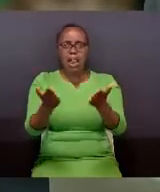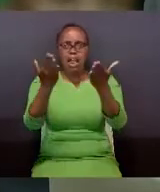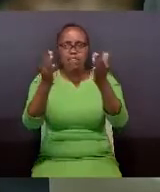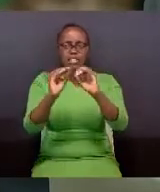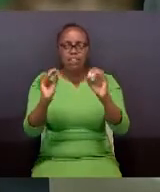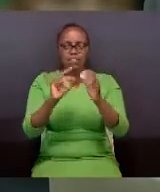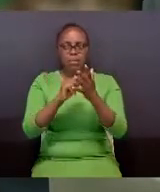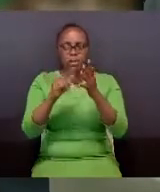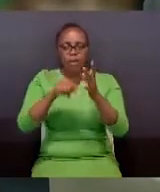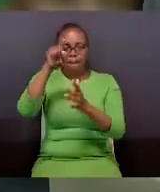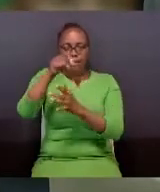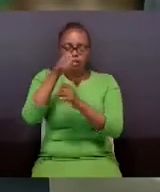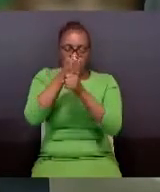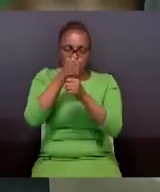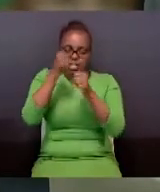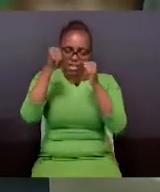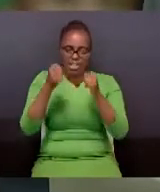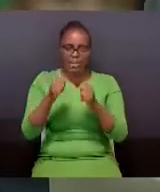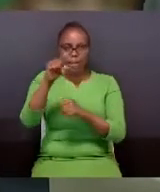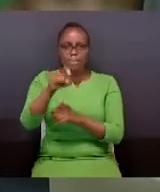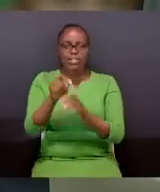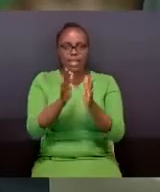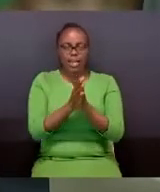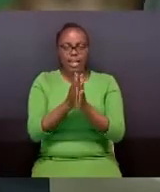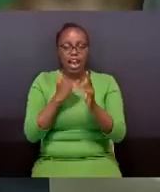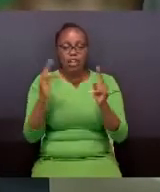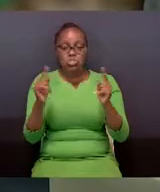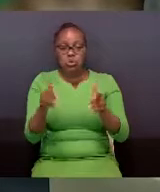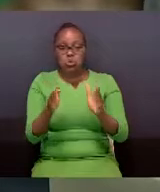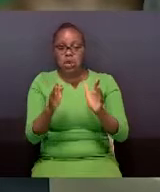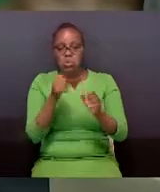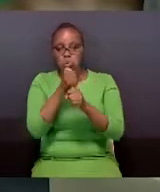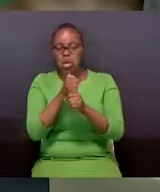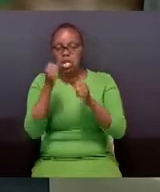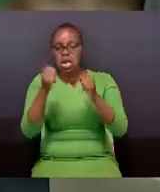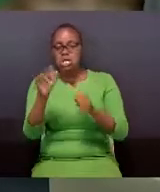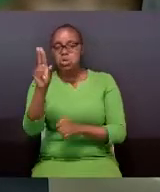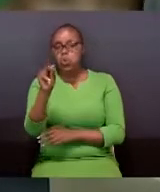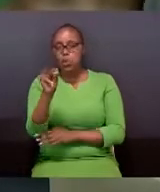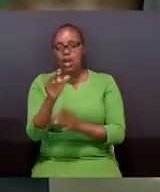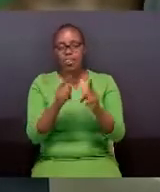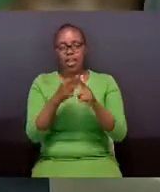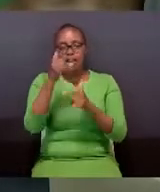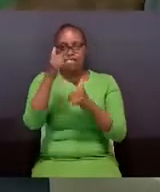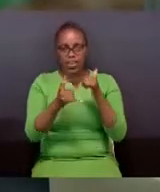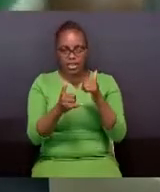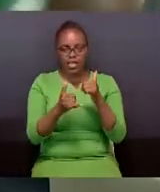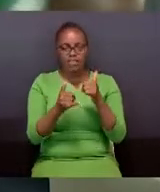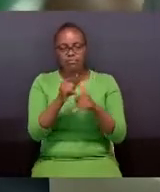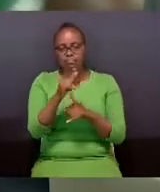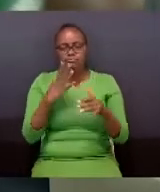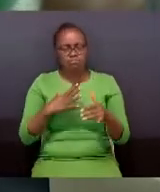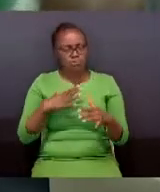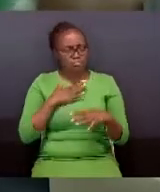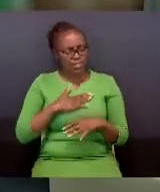tells us you have to put hard work, and there is no shortcut to hard work. And finally, young people, please